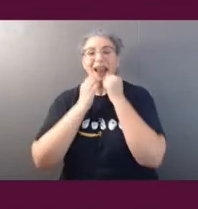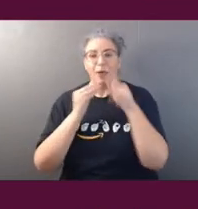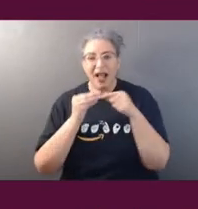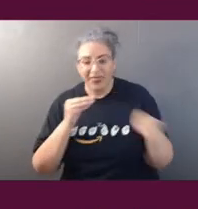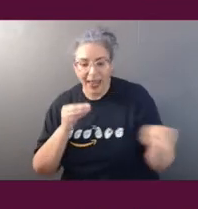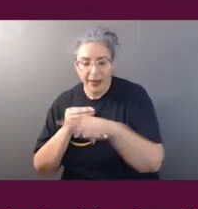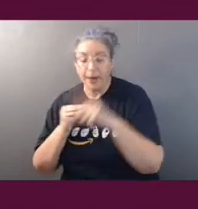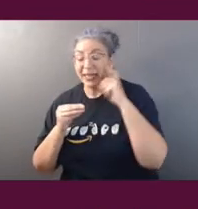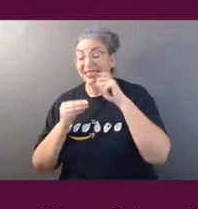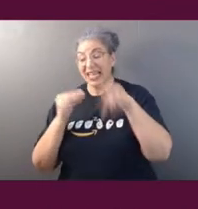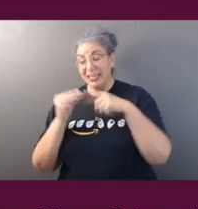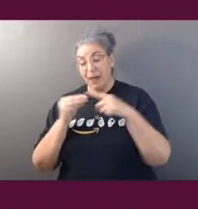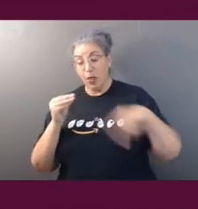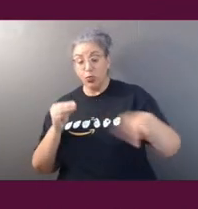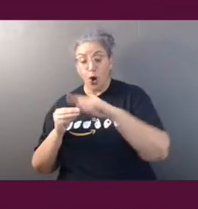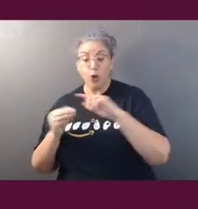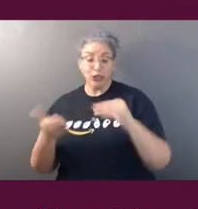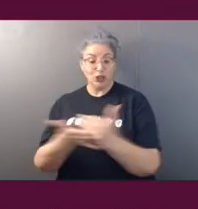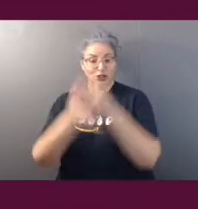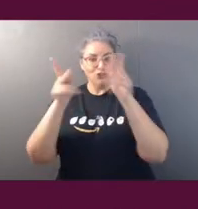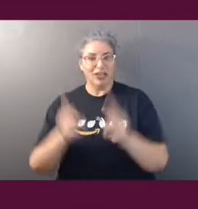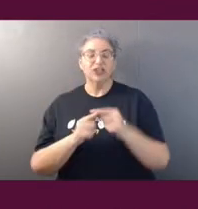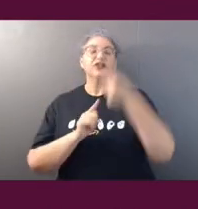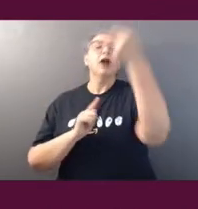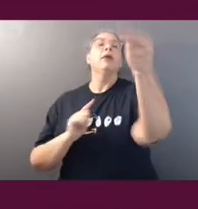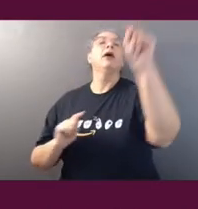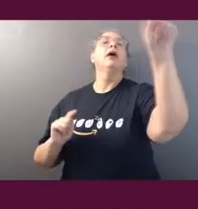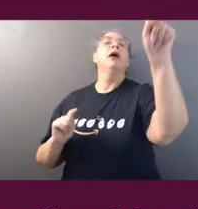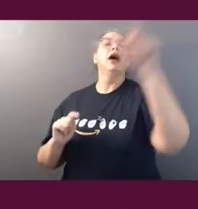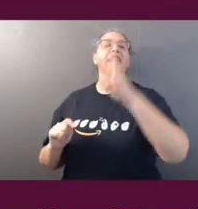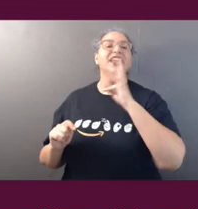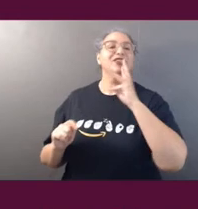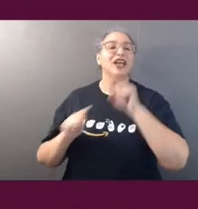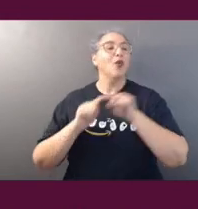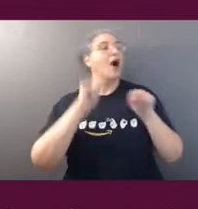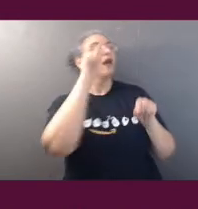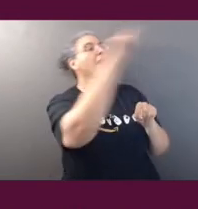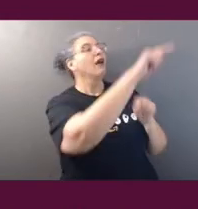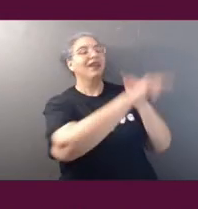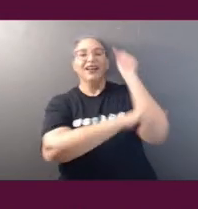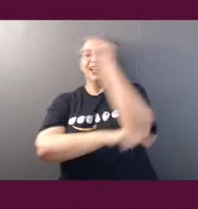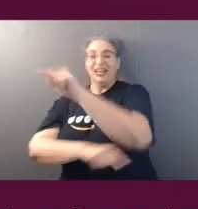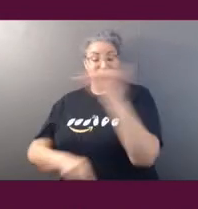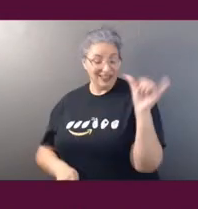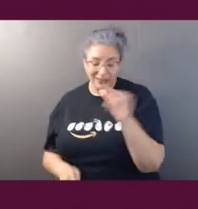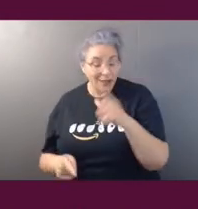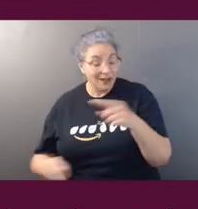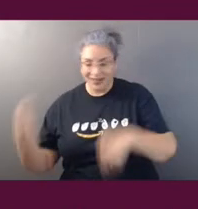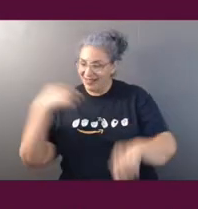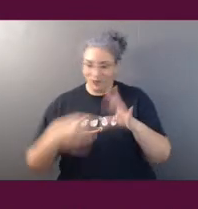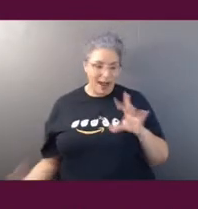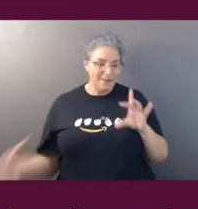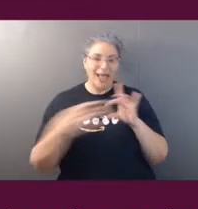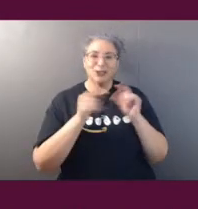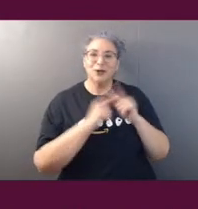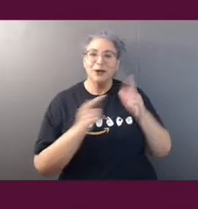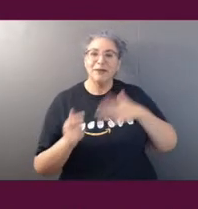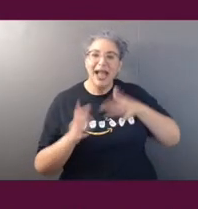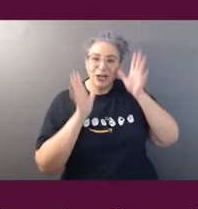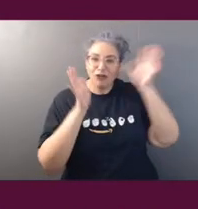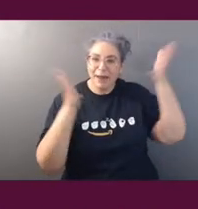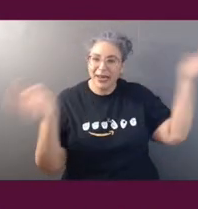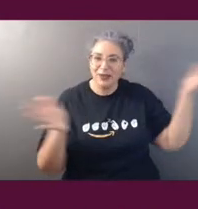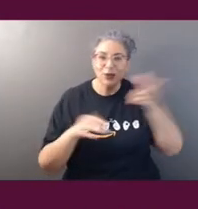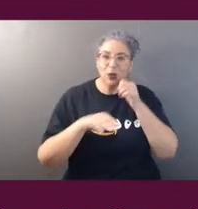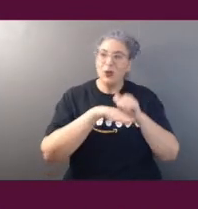about them. It's all about the strangers on the other side of the water. It comes back to that for me for everything. How can I be somebody's stranger? How can I help them